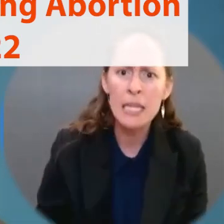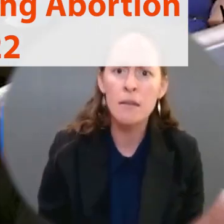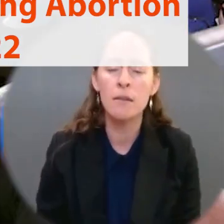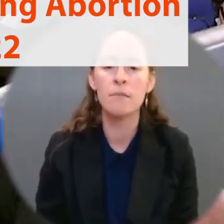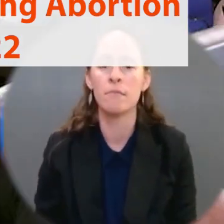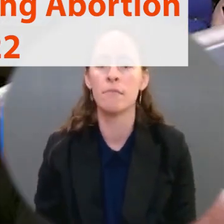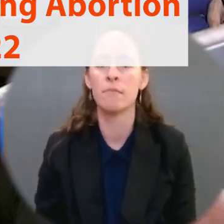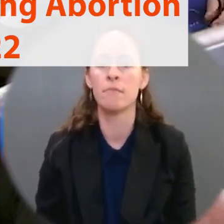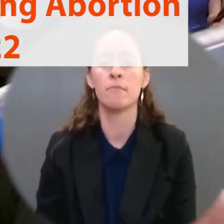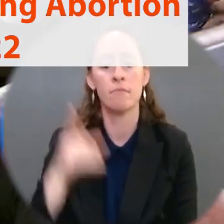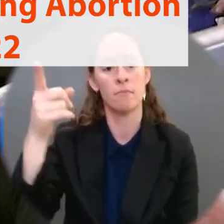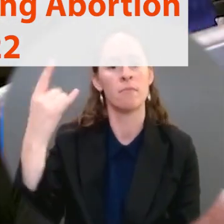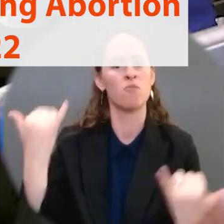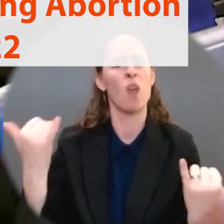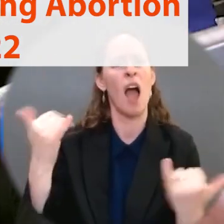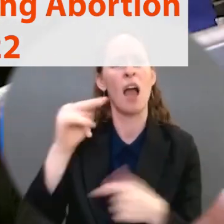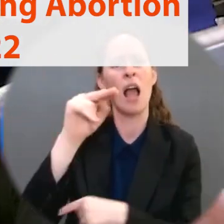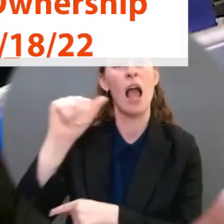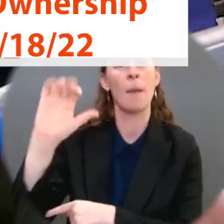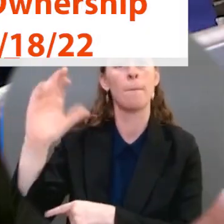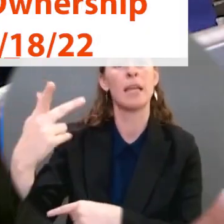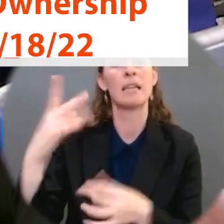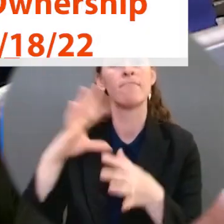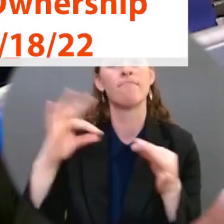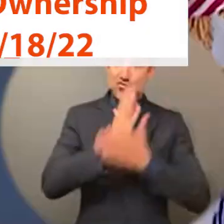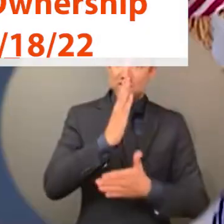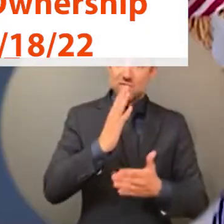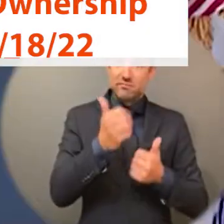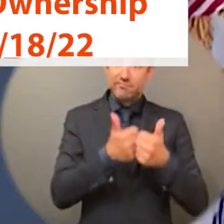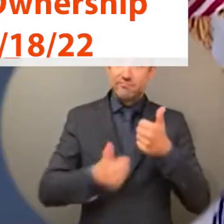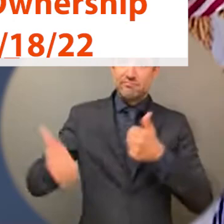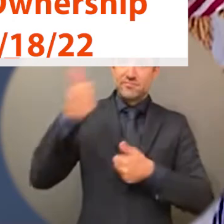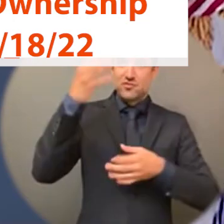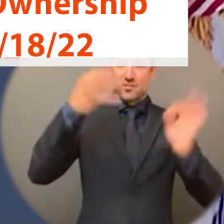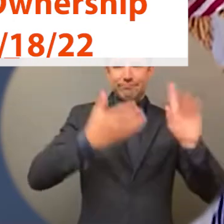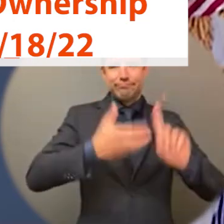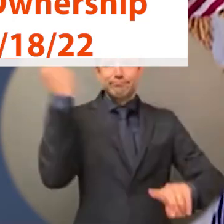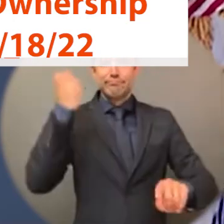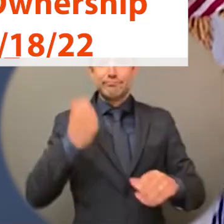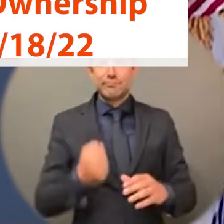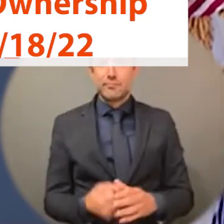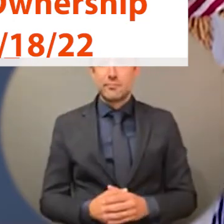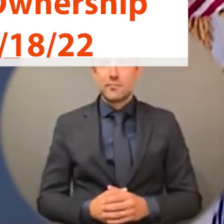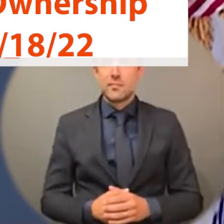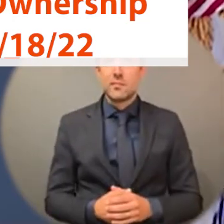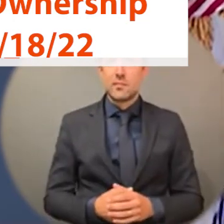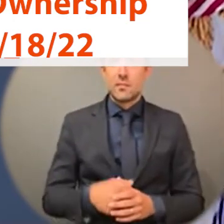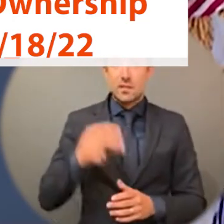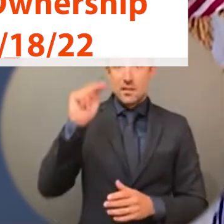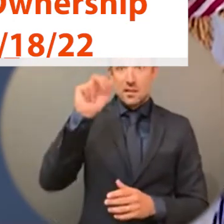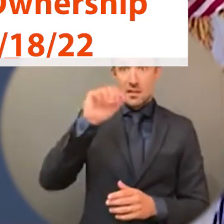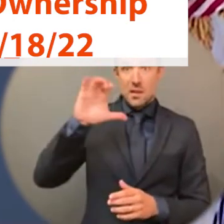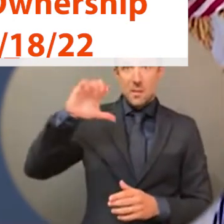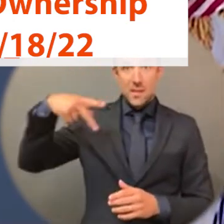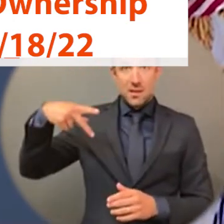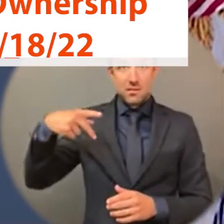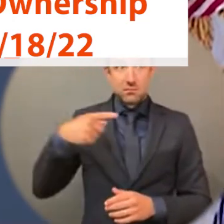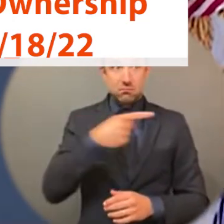that our country has a history of claiming ownership over human bodies. We know